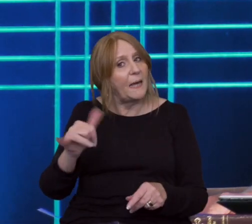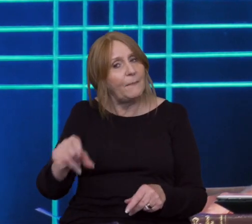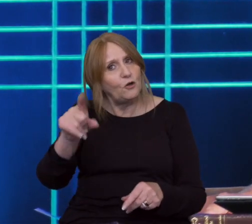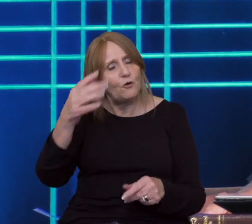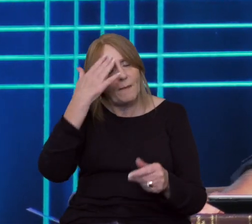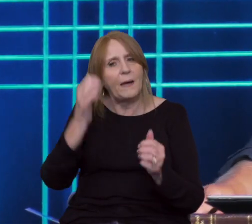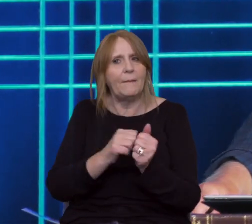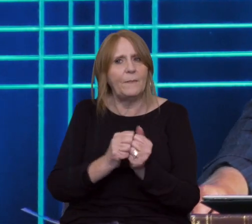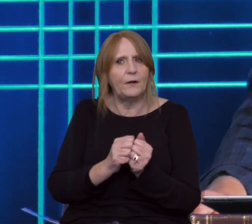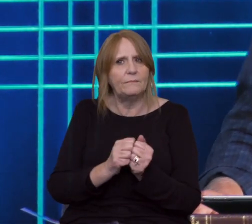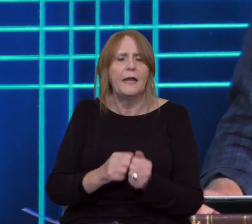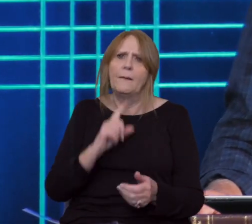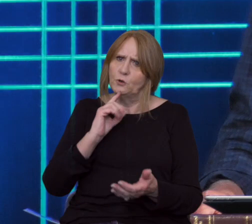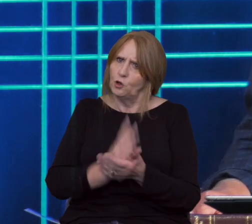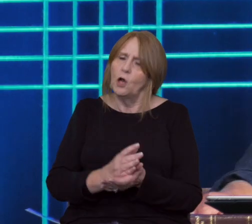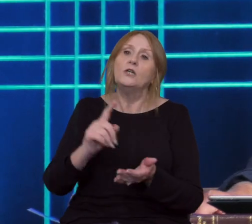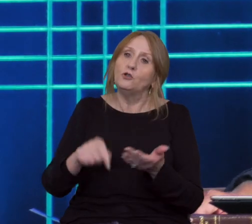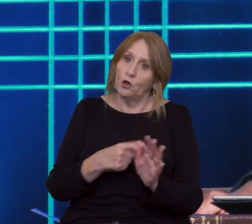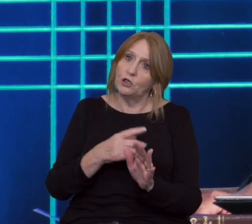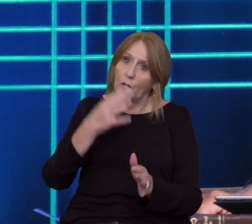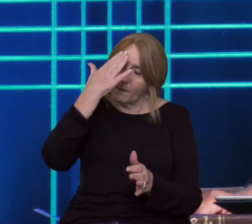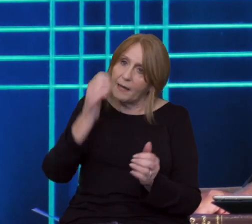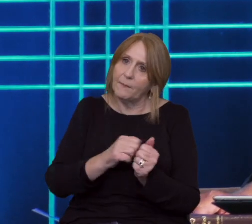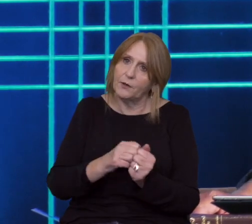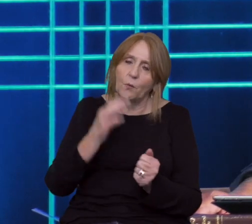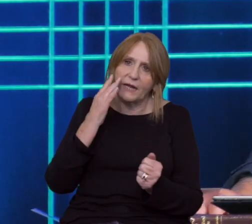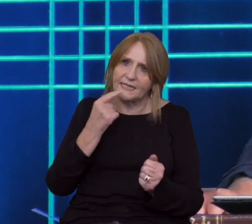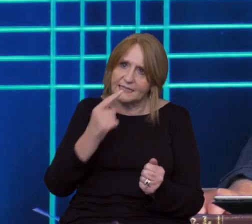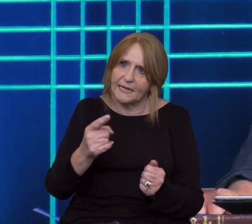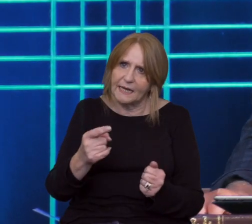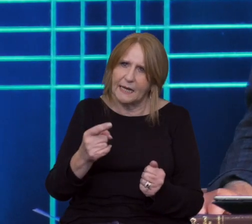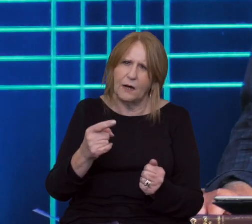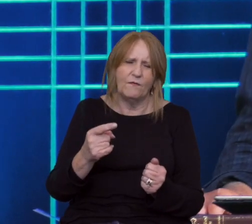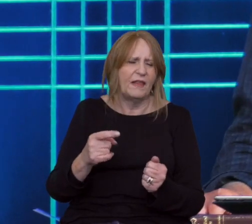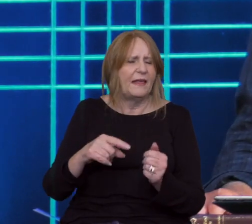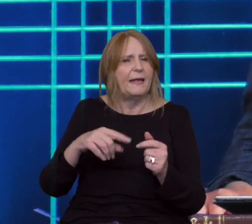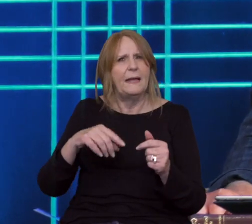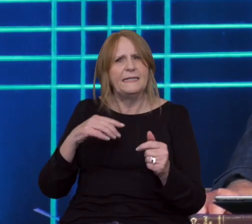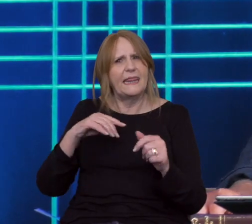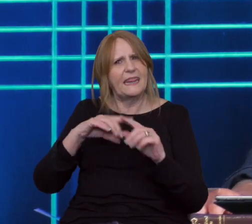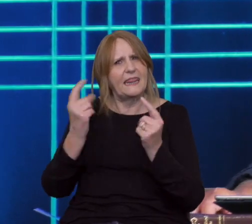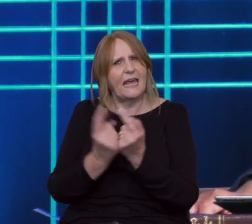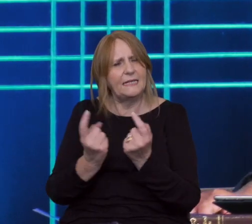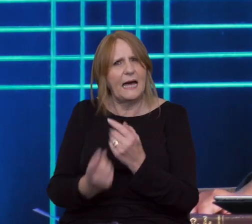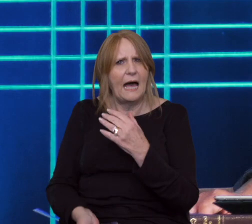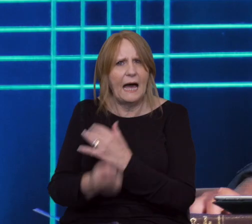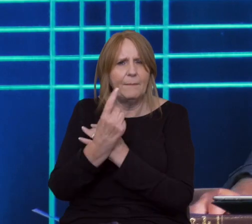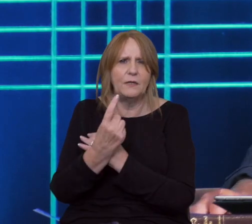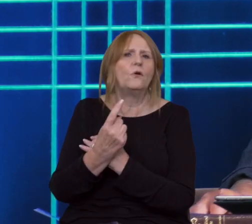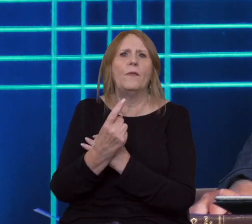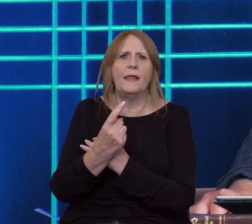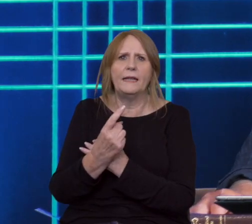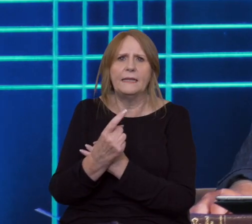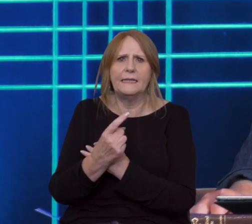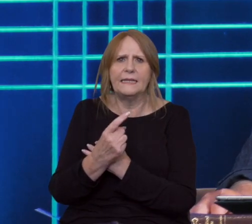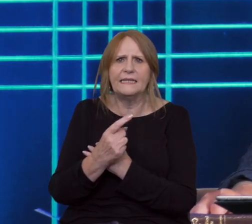Joshua certainly did when he said those words, of the events that happened on that terrible day when the law was given at Mount Sinai.